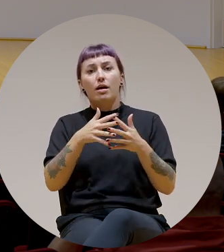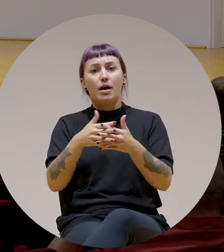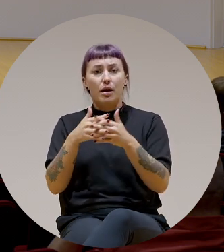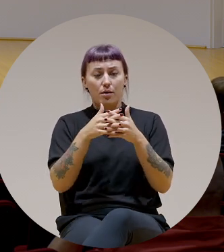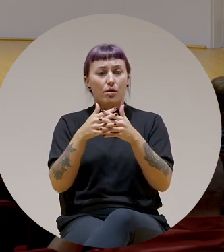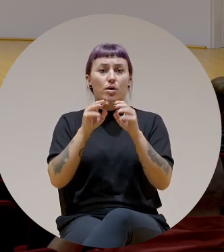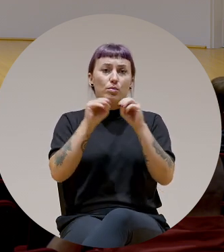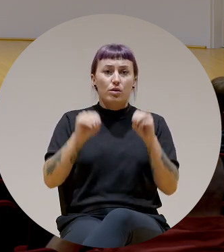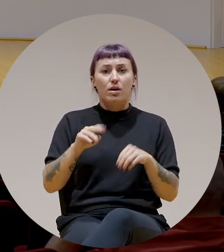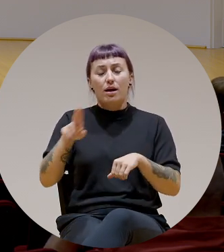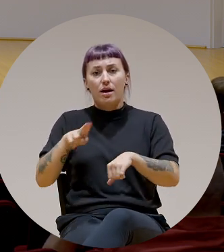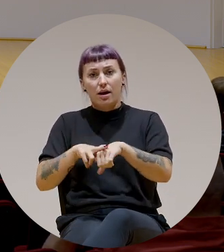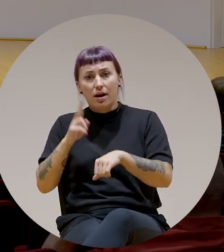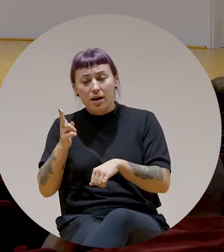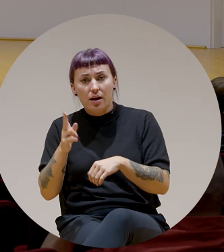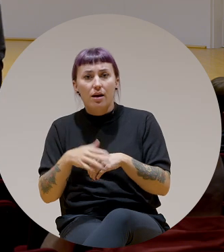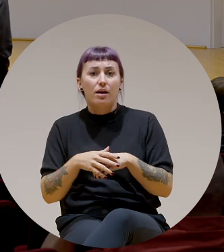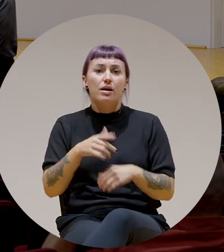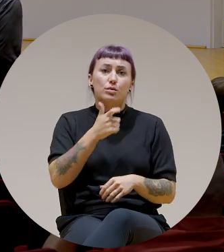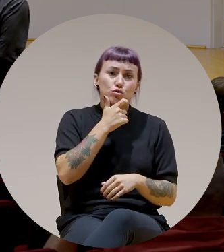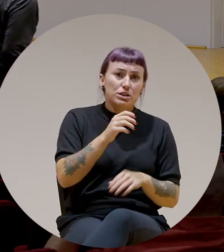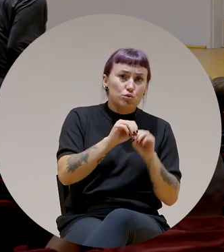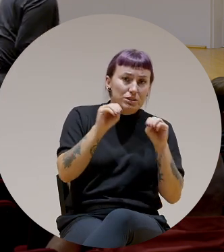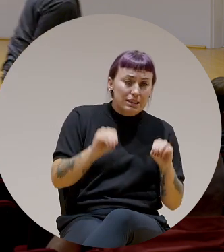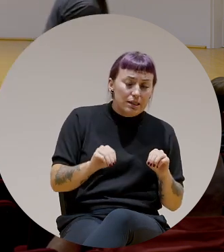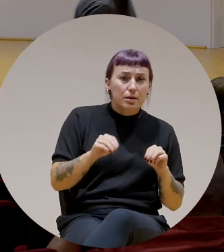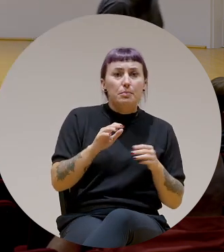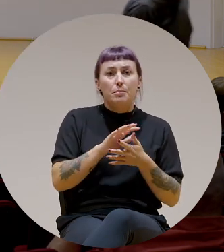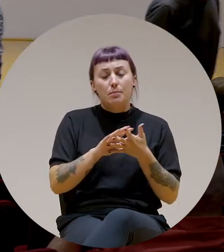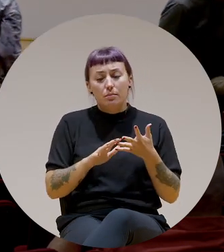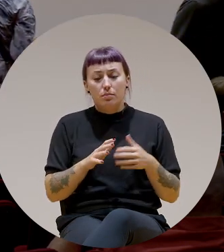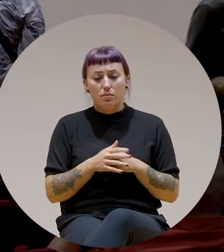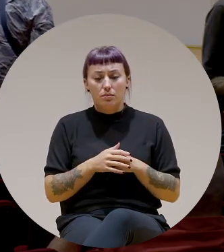Museum of Natural History and the Smithsonian and the British Museum, whatever.